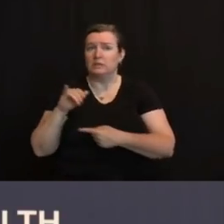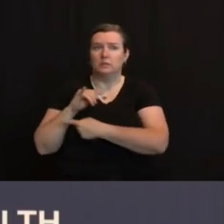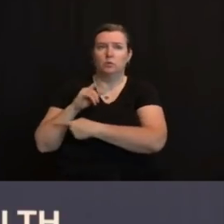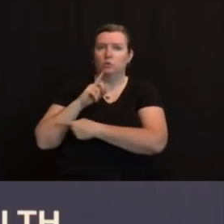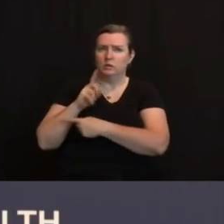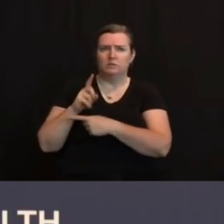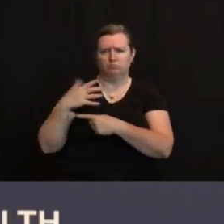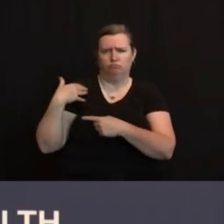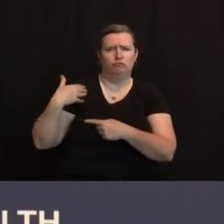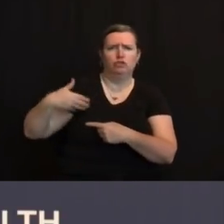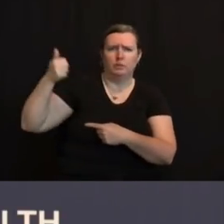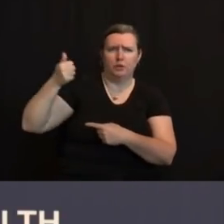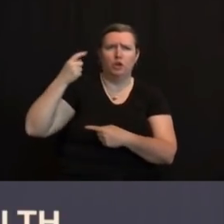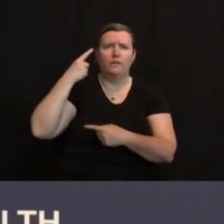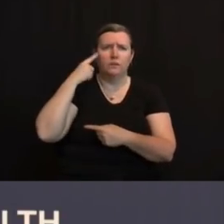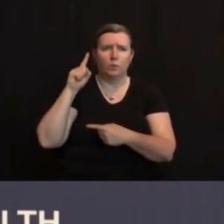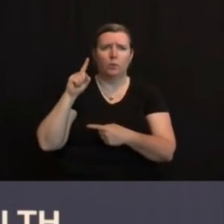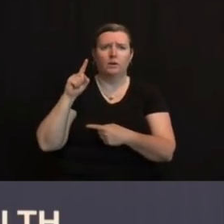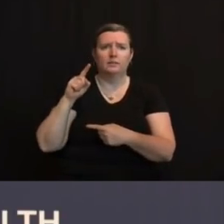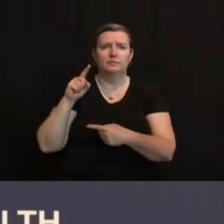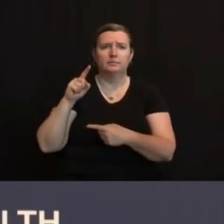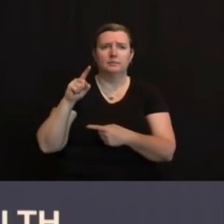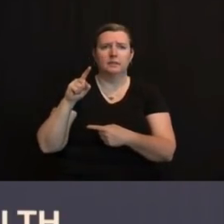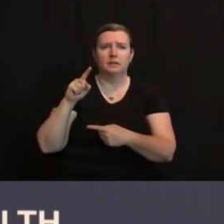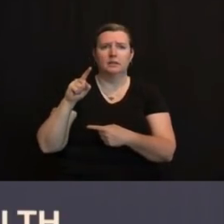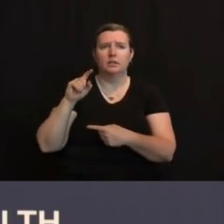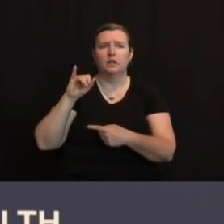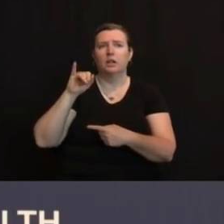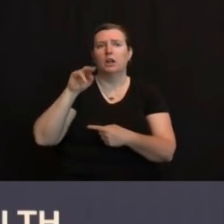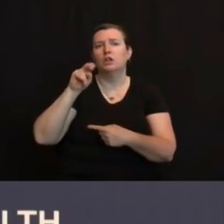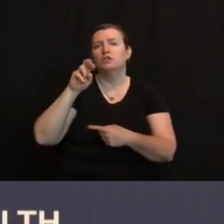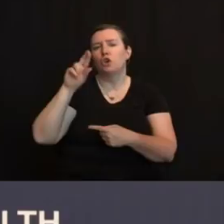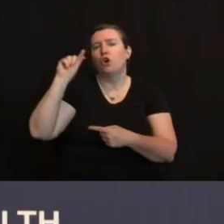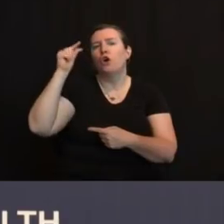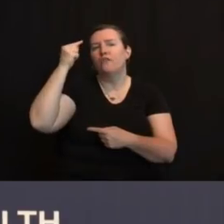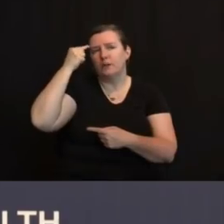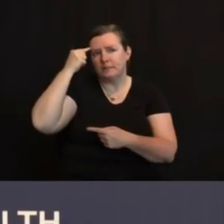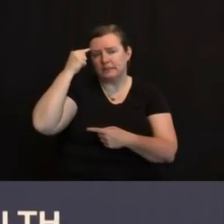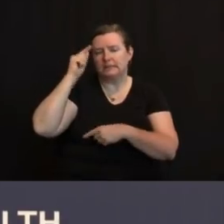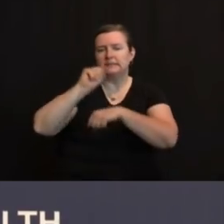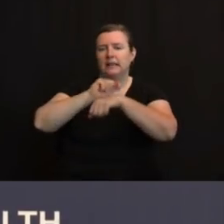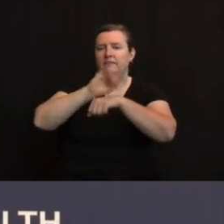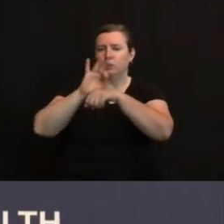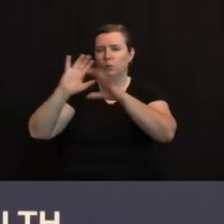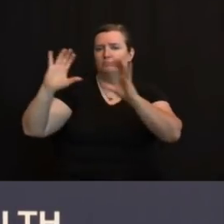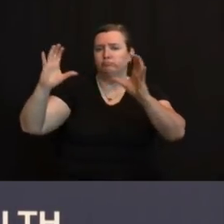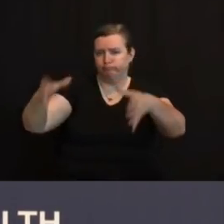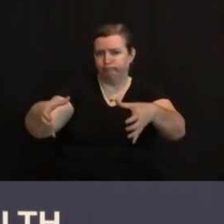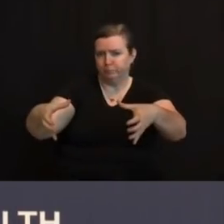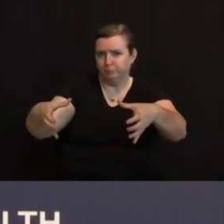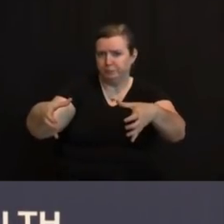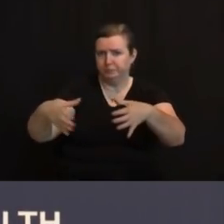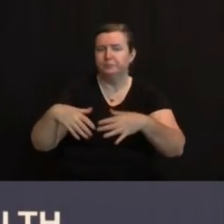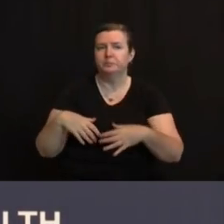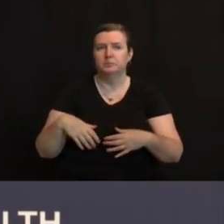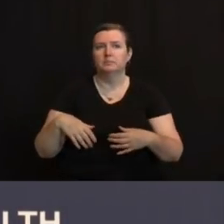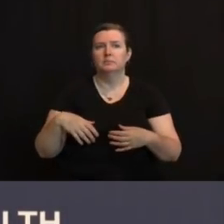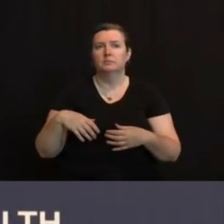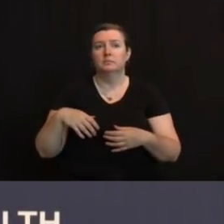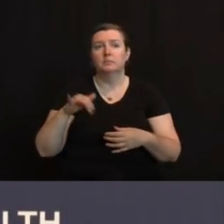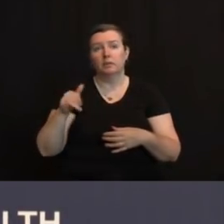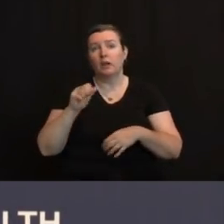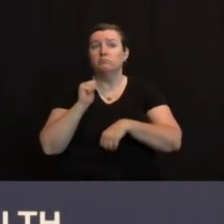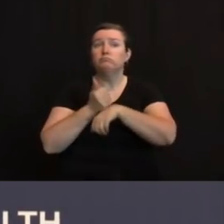the Intergovernmental Coronavirus Task Force we established, to your question on dates, Alex, on February 2nd, Super Bowl